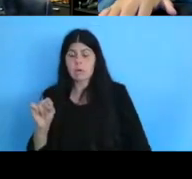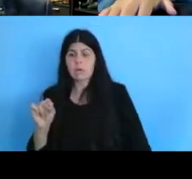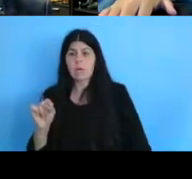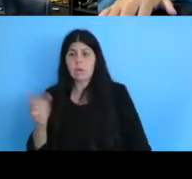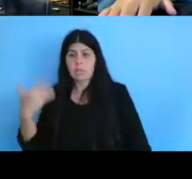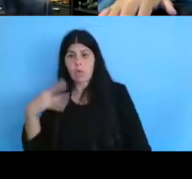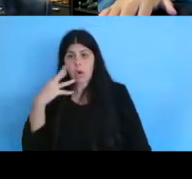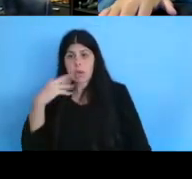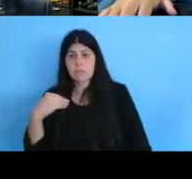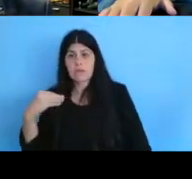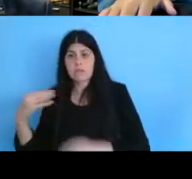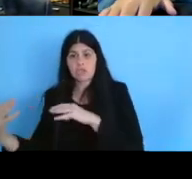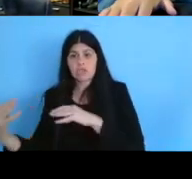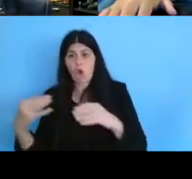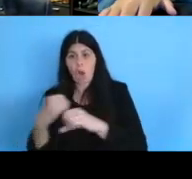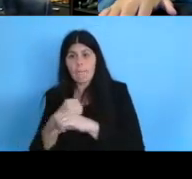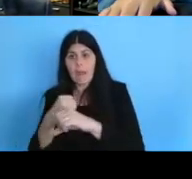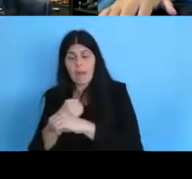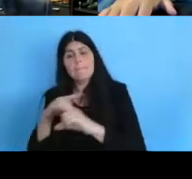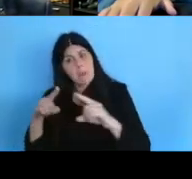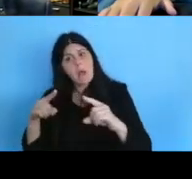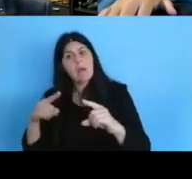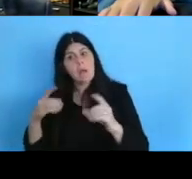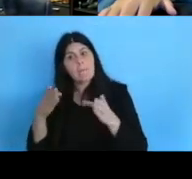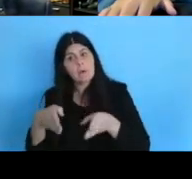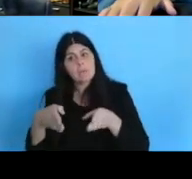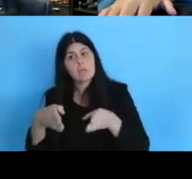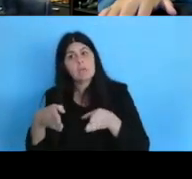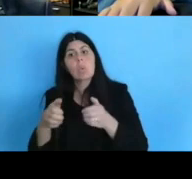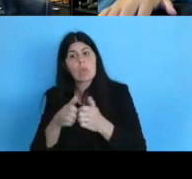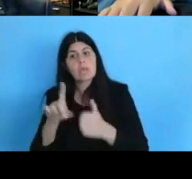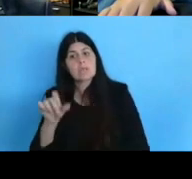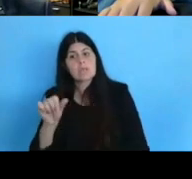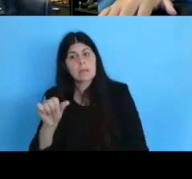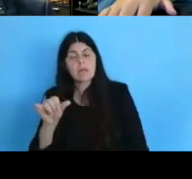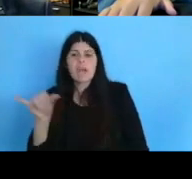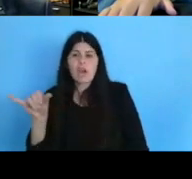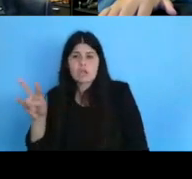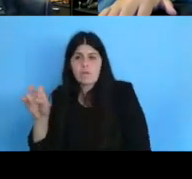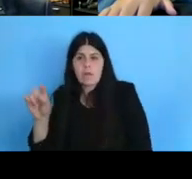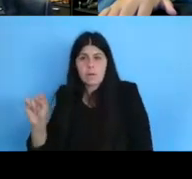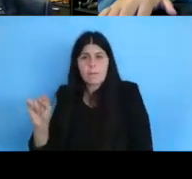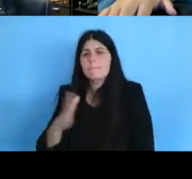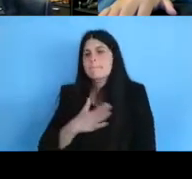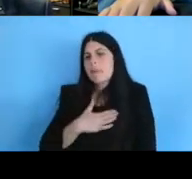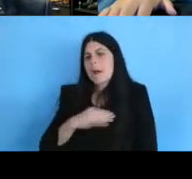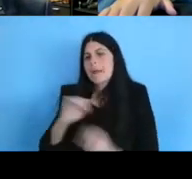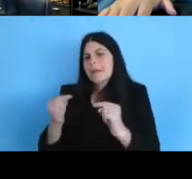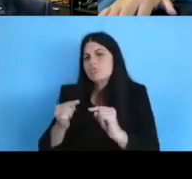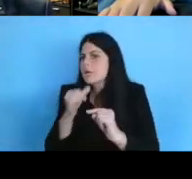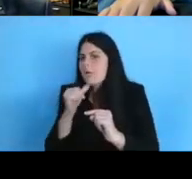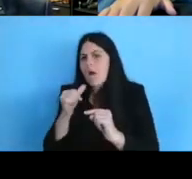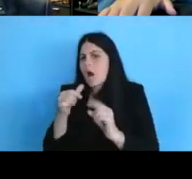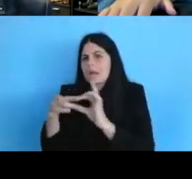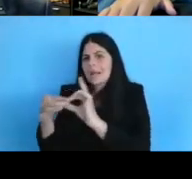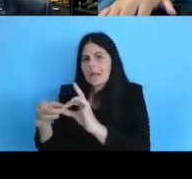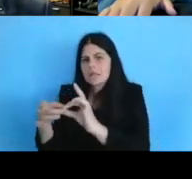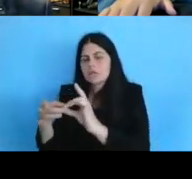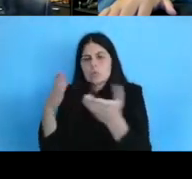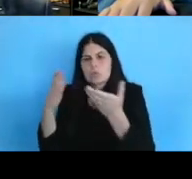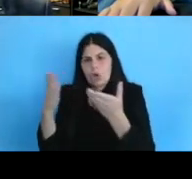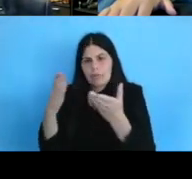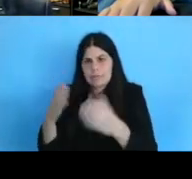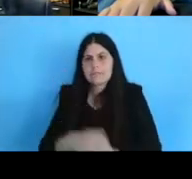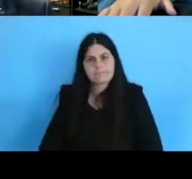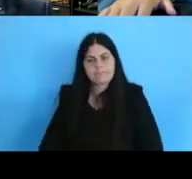disability that's also a veteran. My injury wasn't service connected, and definitely, like I said, I